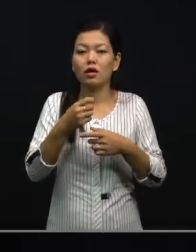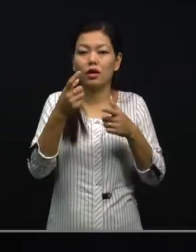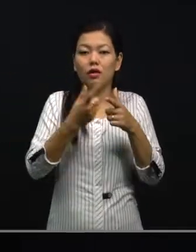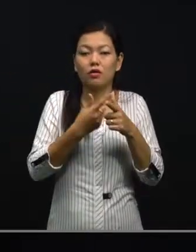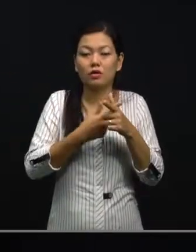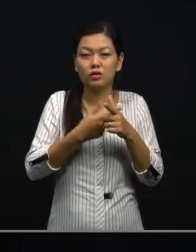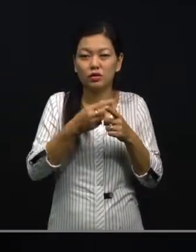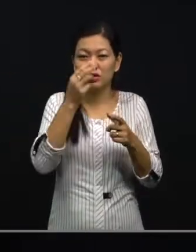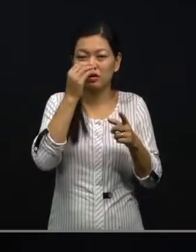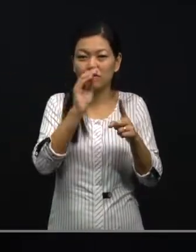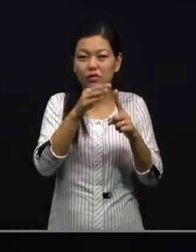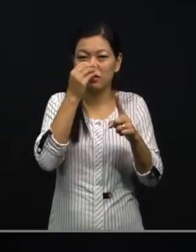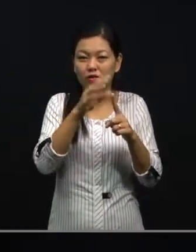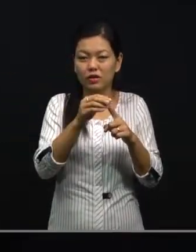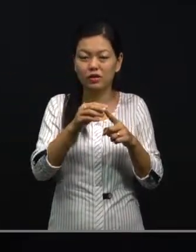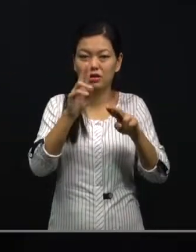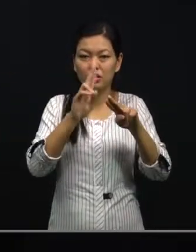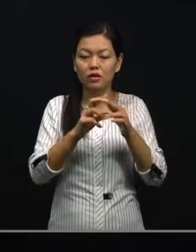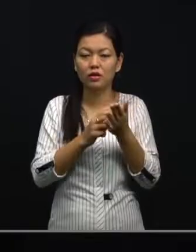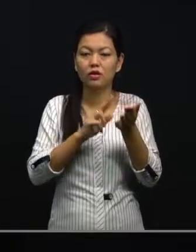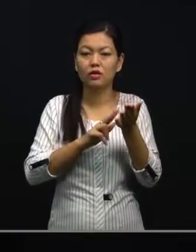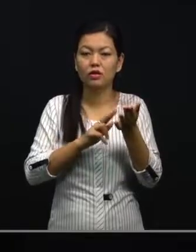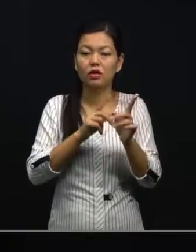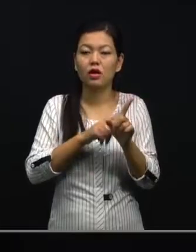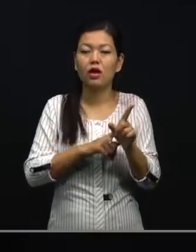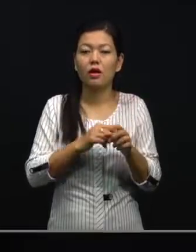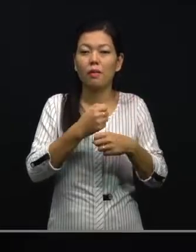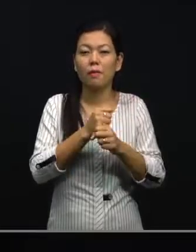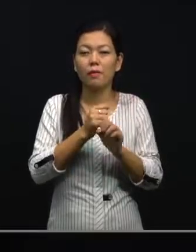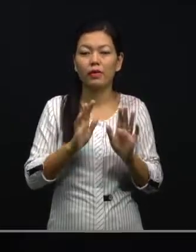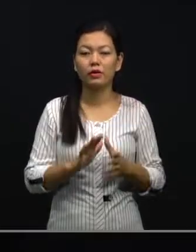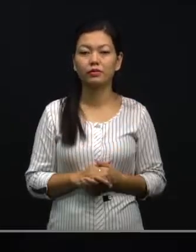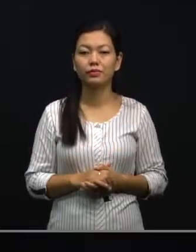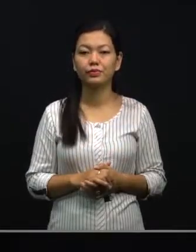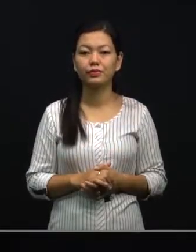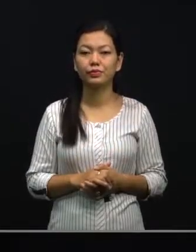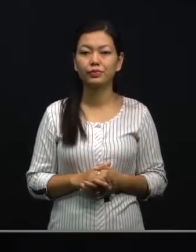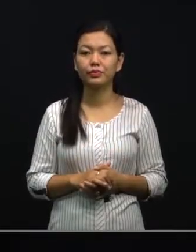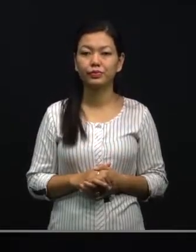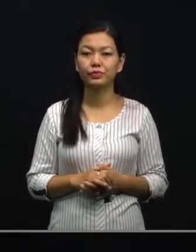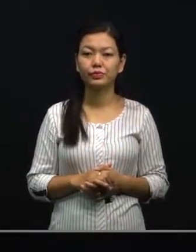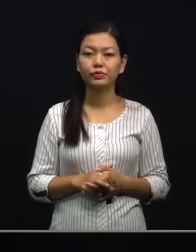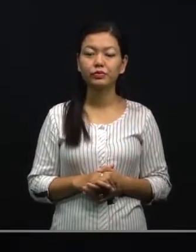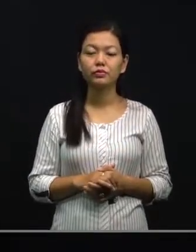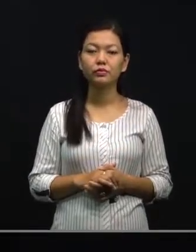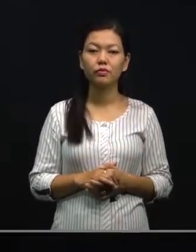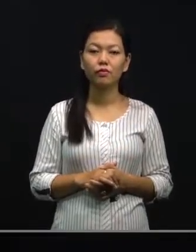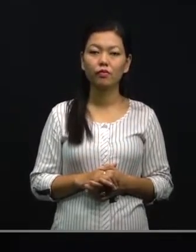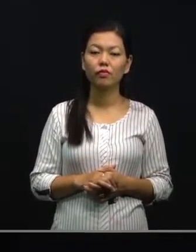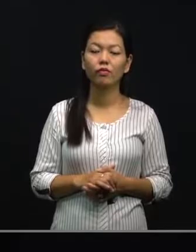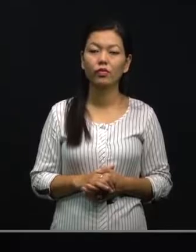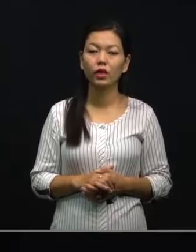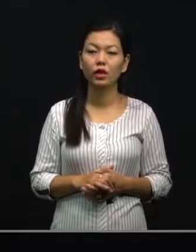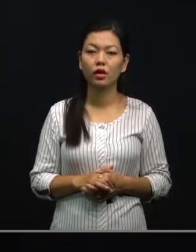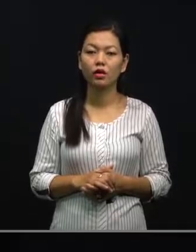also very theatrical And he's also very theatrical, and in